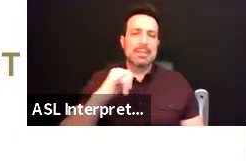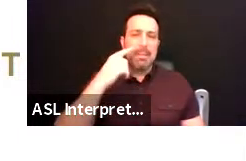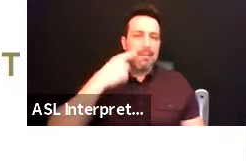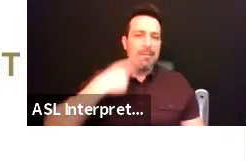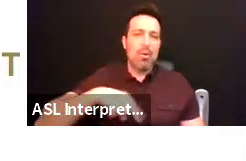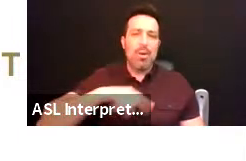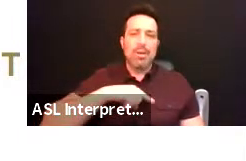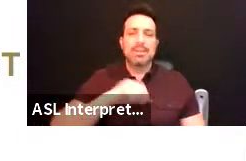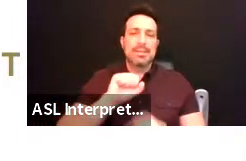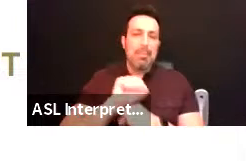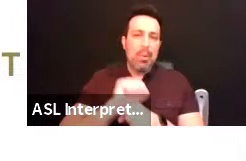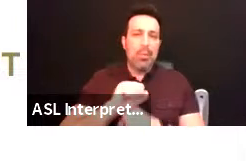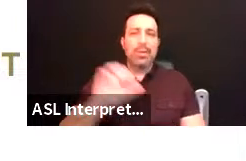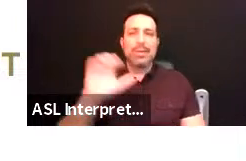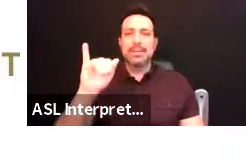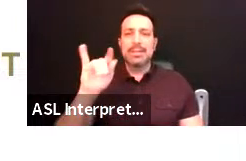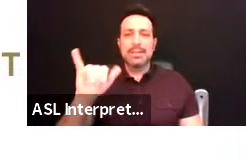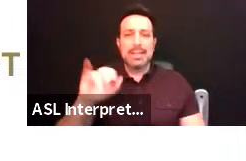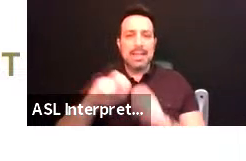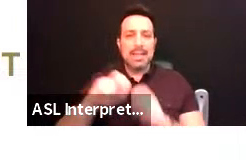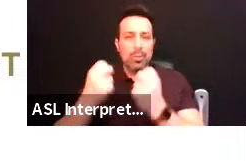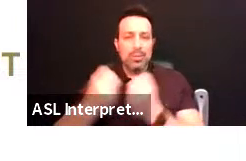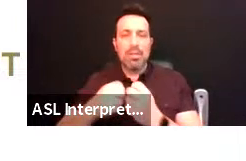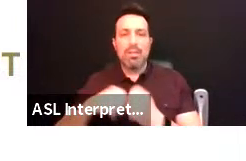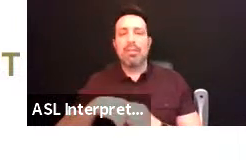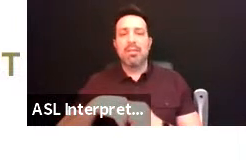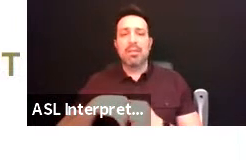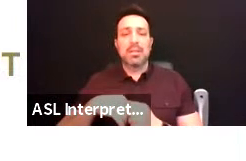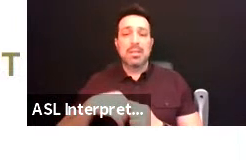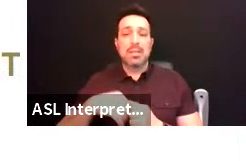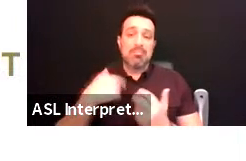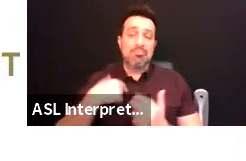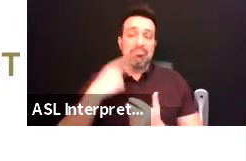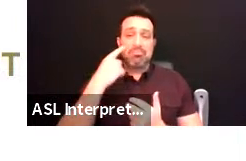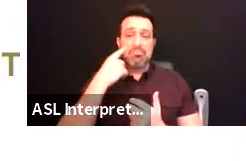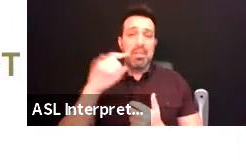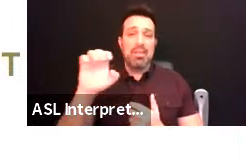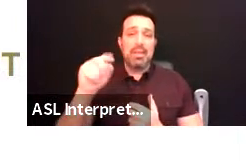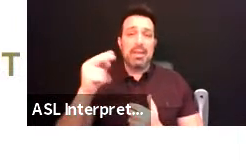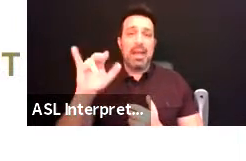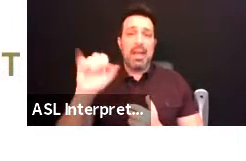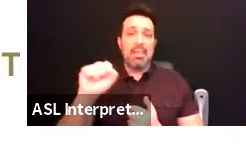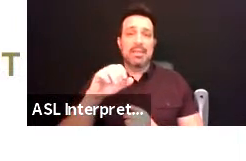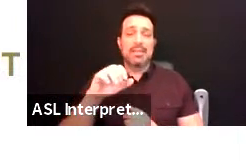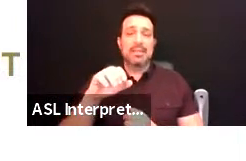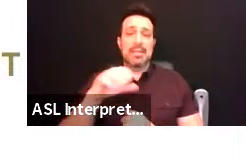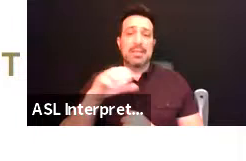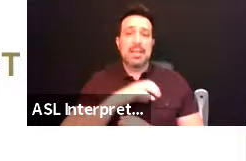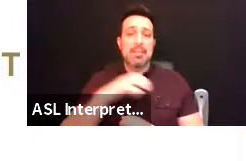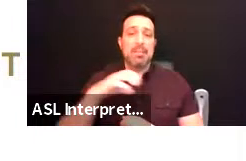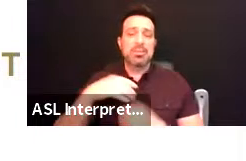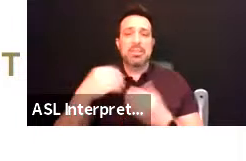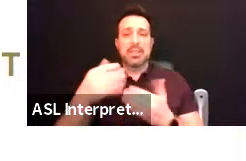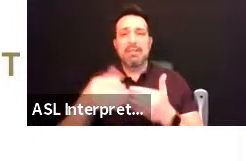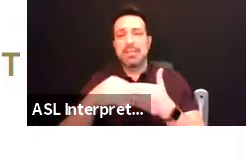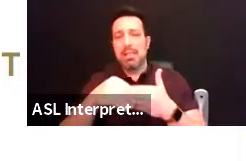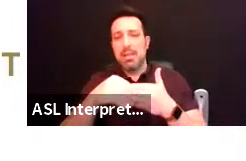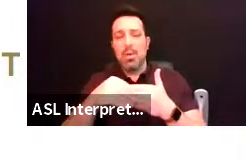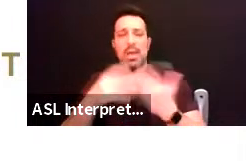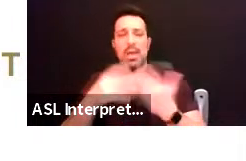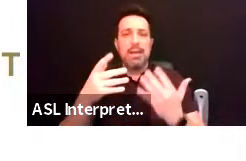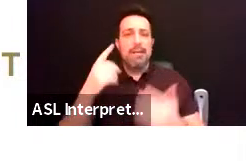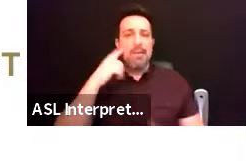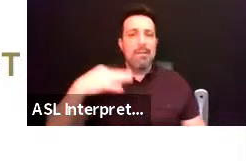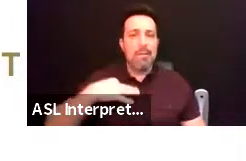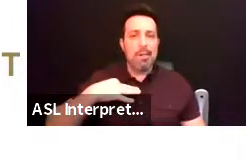of us employees and for city council. And I think the Ethics Commission gives some leeway to